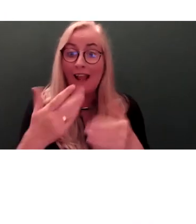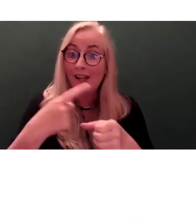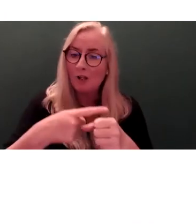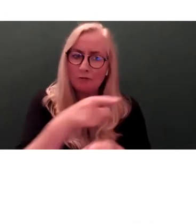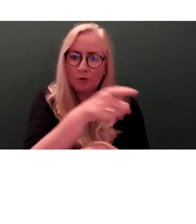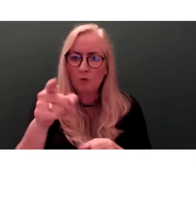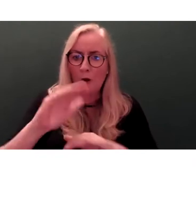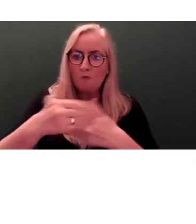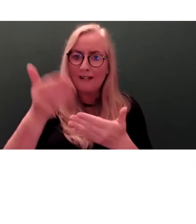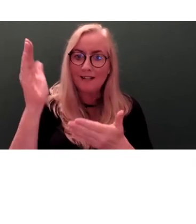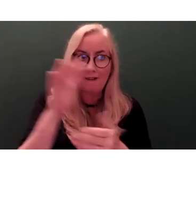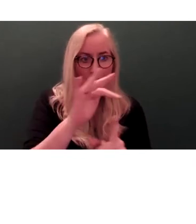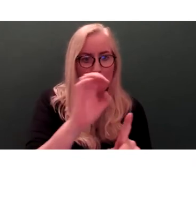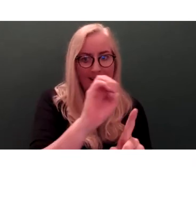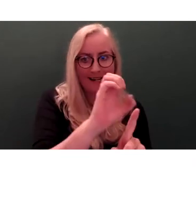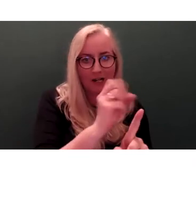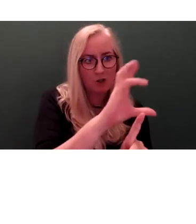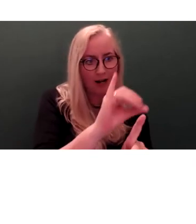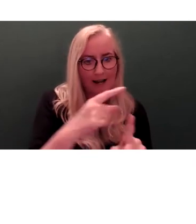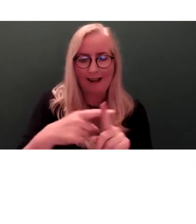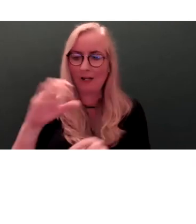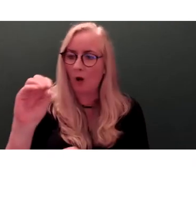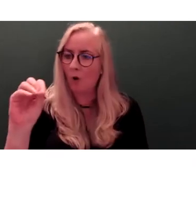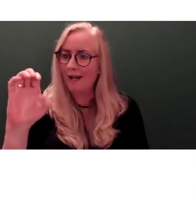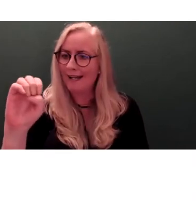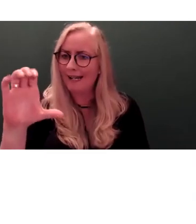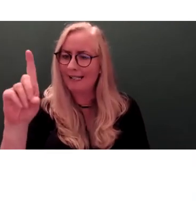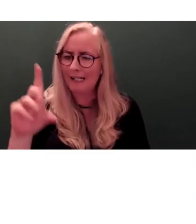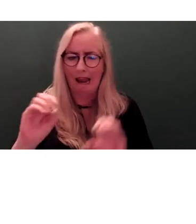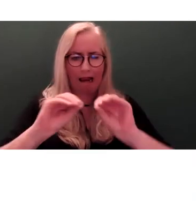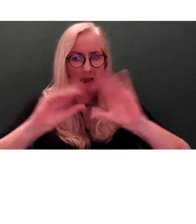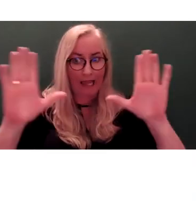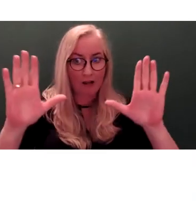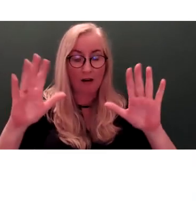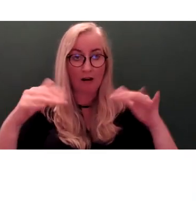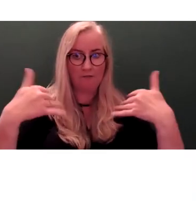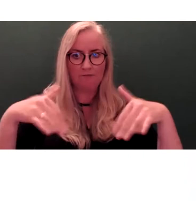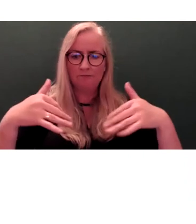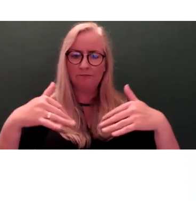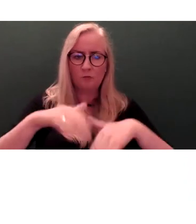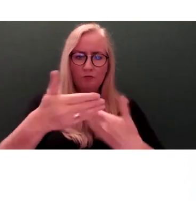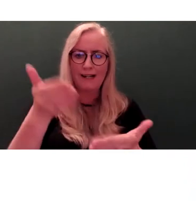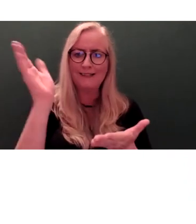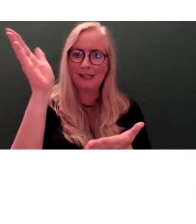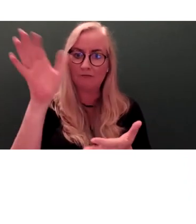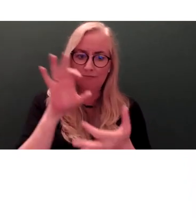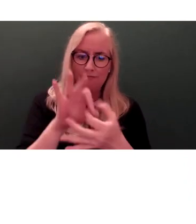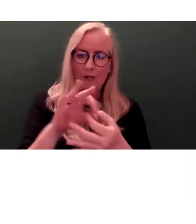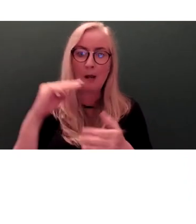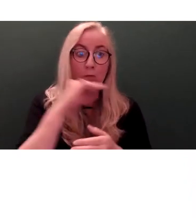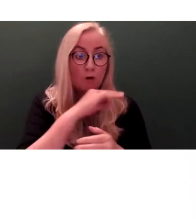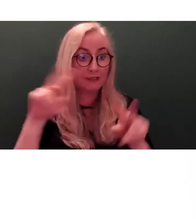presenters from the ESRI and the OECD for very clear and enlightening presentations on such an important